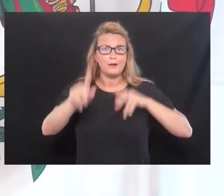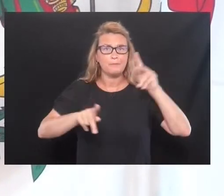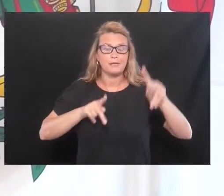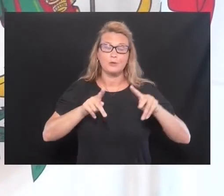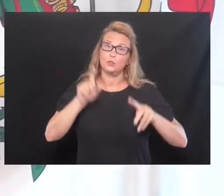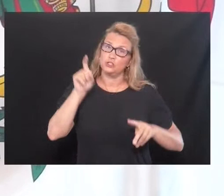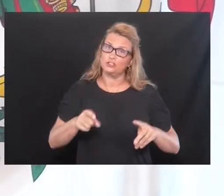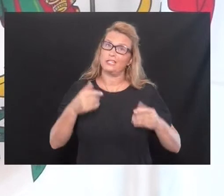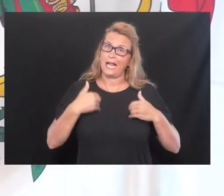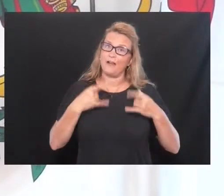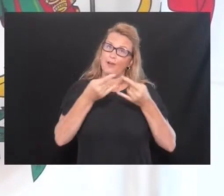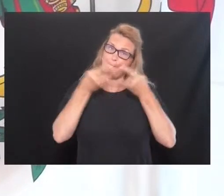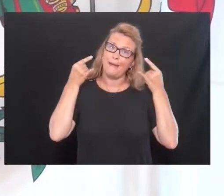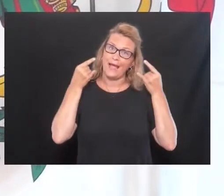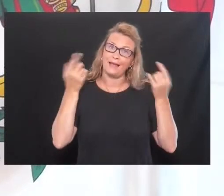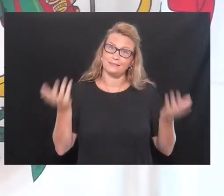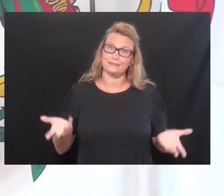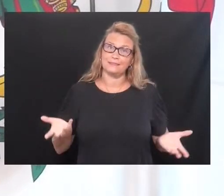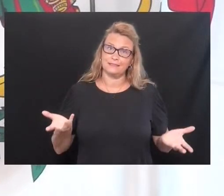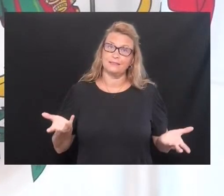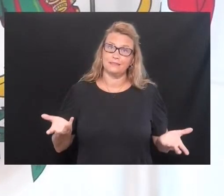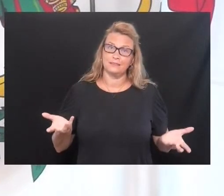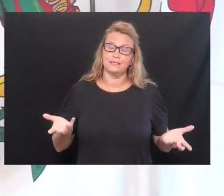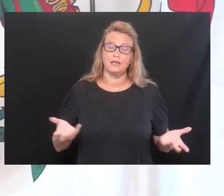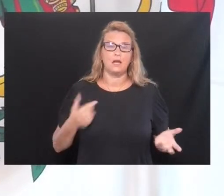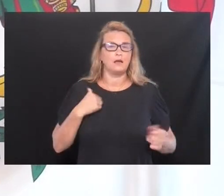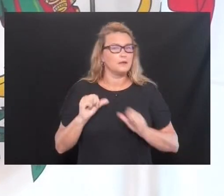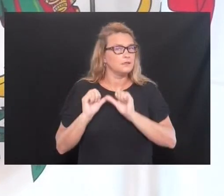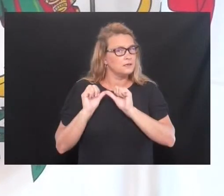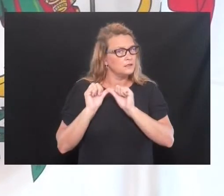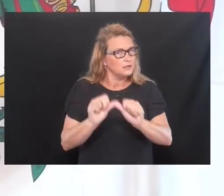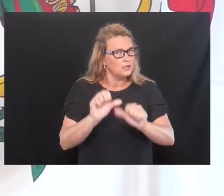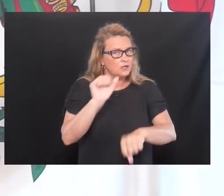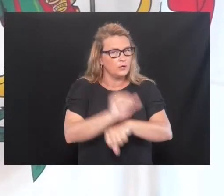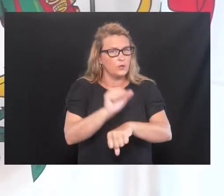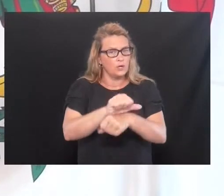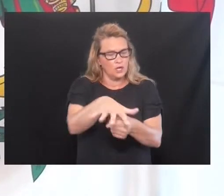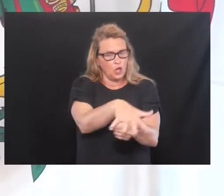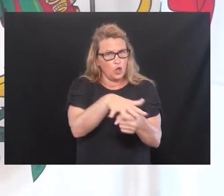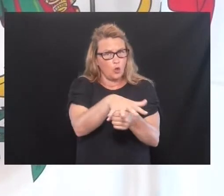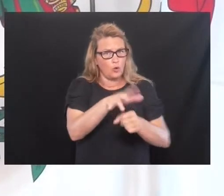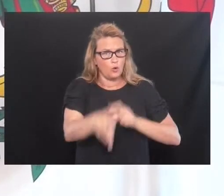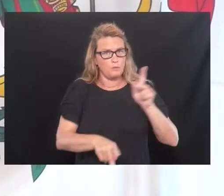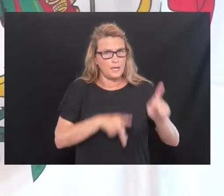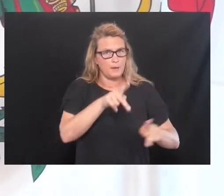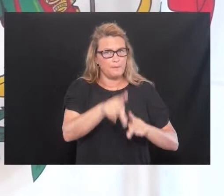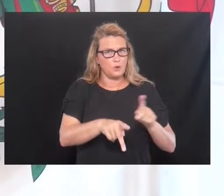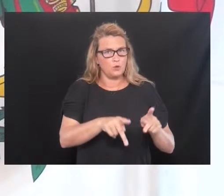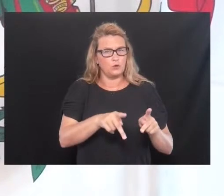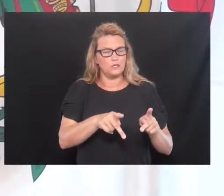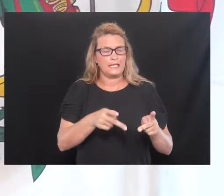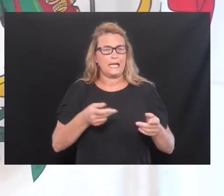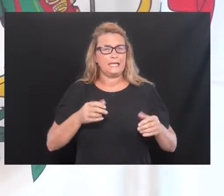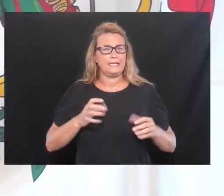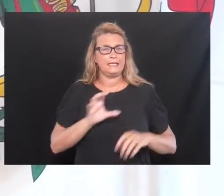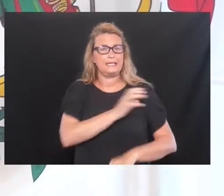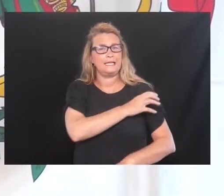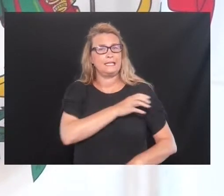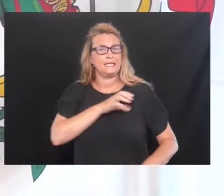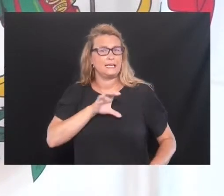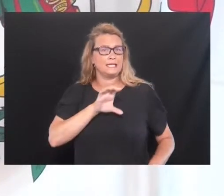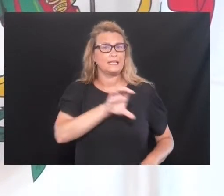mask. I continue to work with all of our local people and try to extend so much